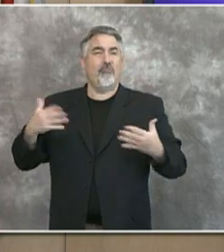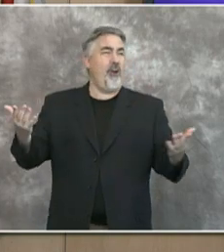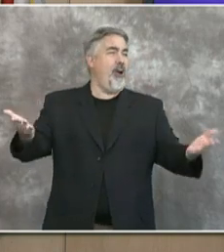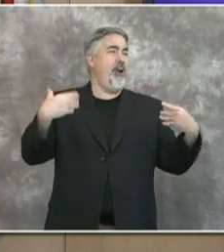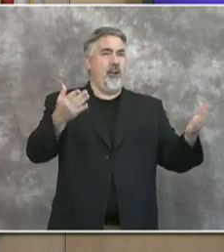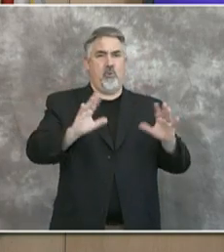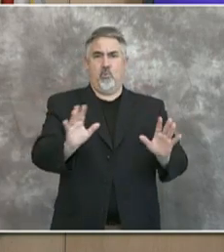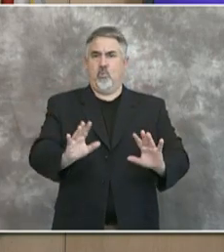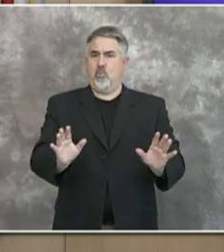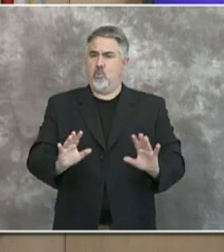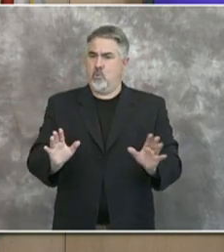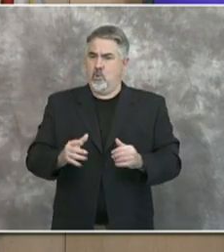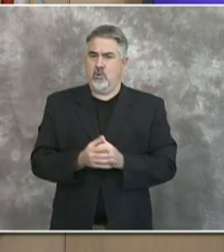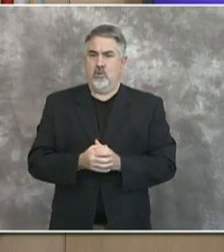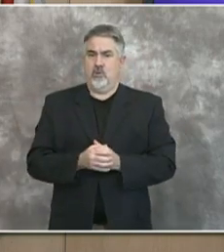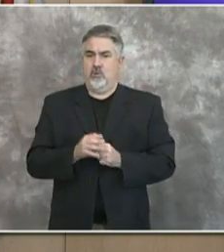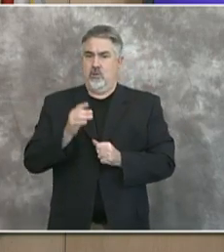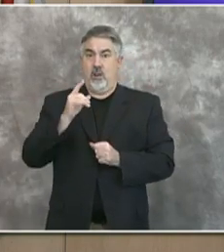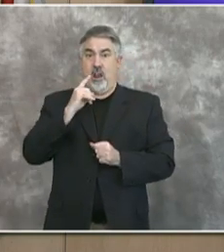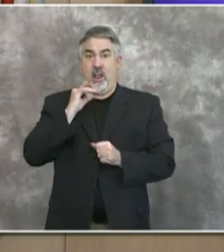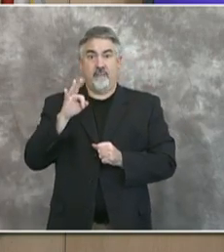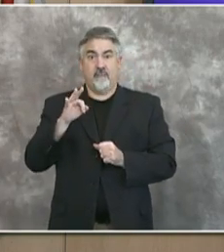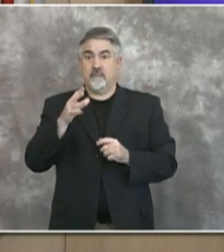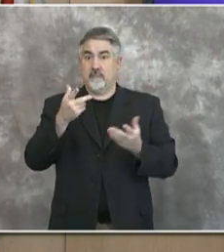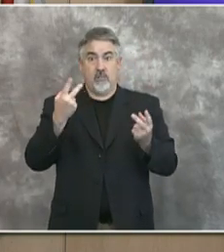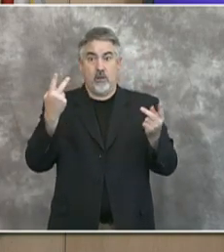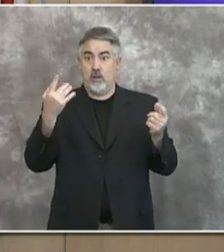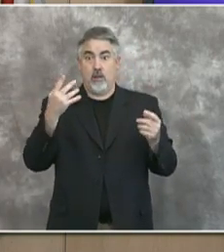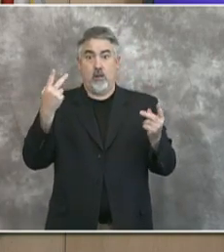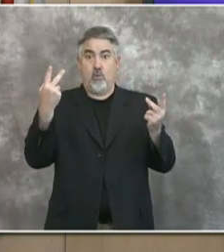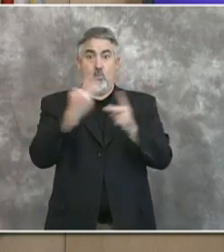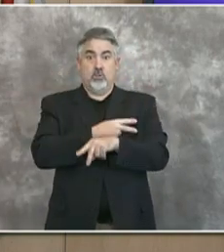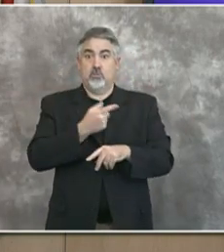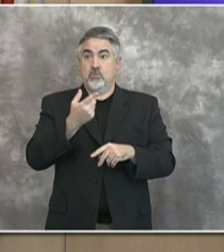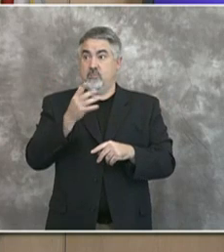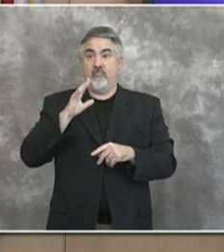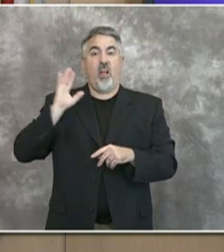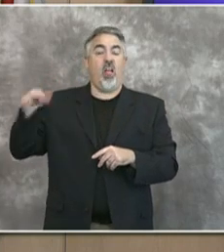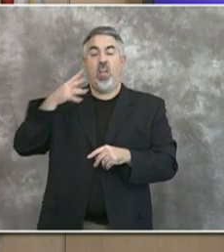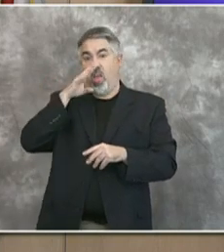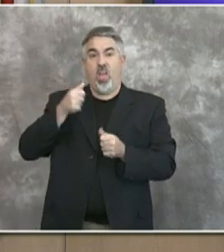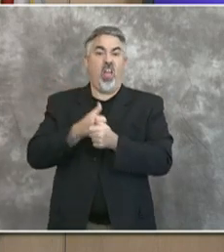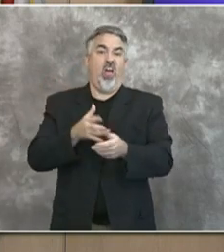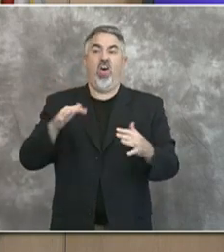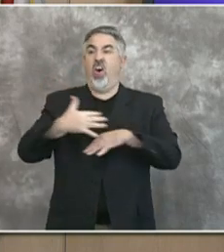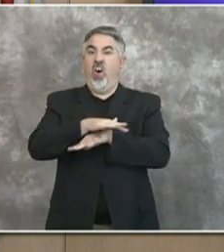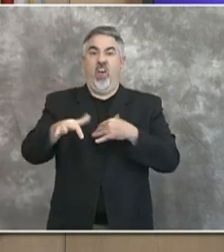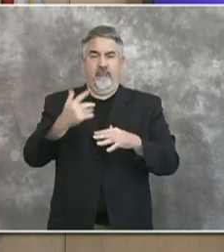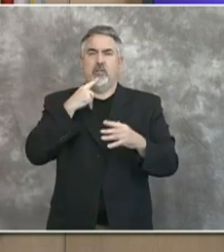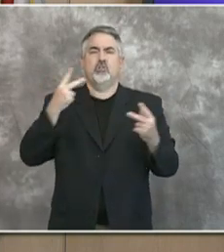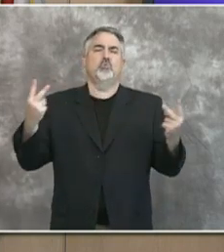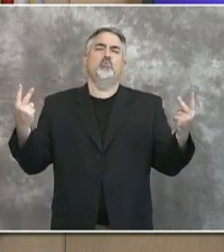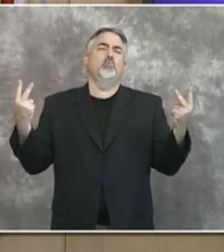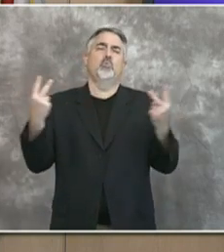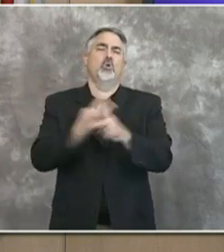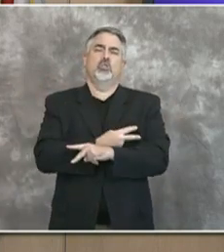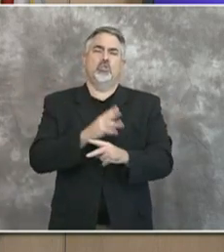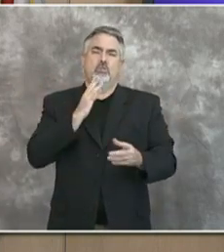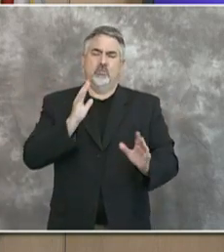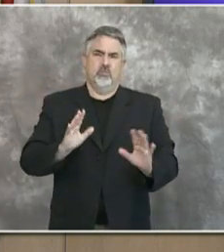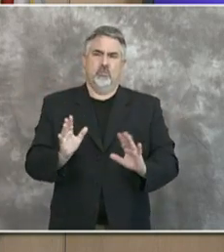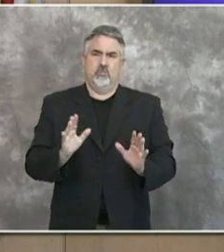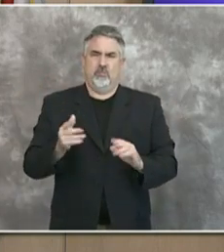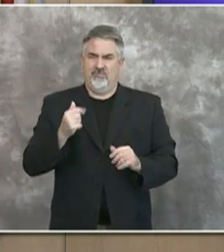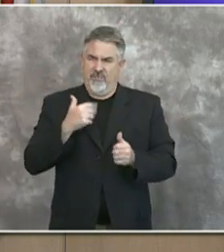huge setback that will prolong all of our misery and agony. So let's stay the course, San Diego. Short-term pain